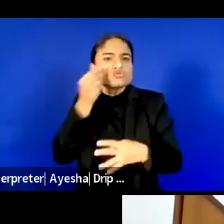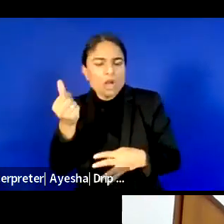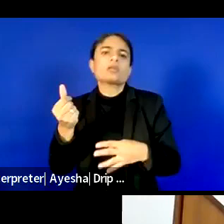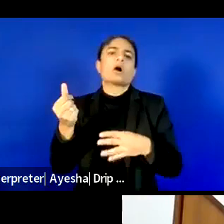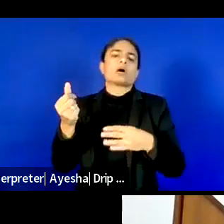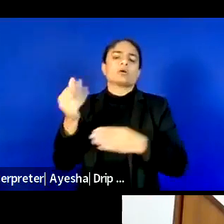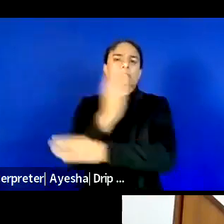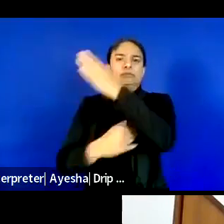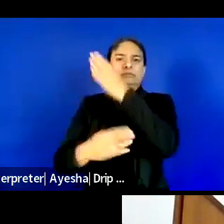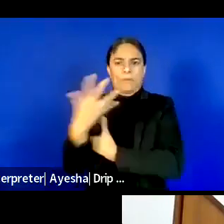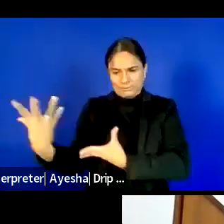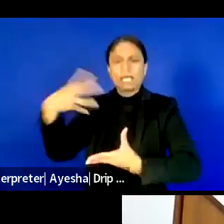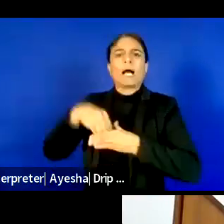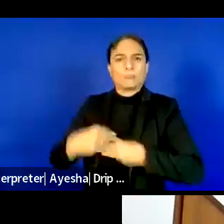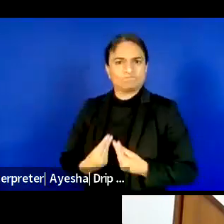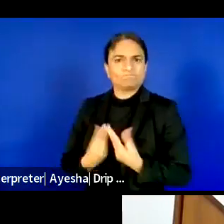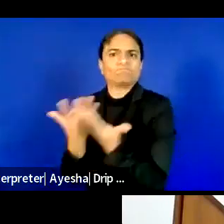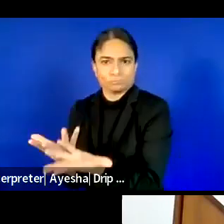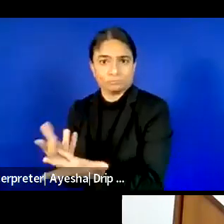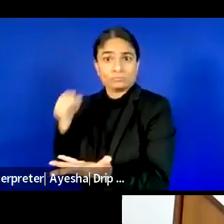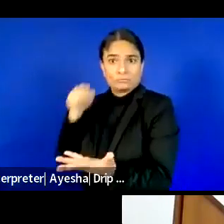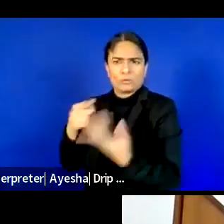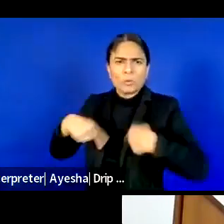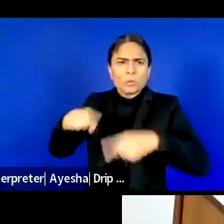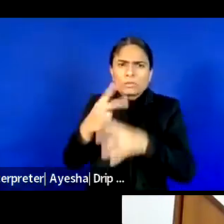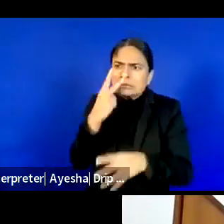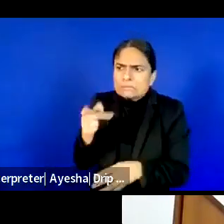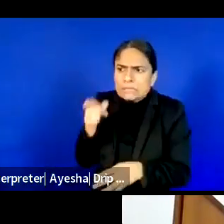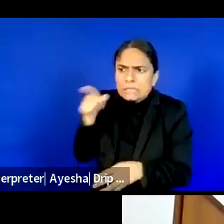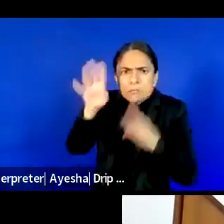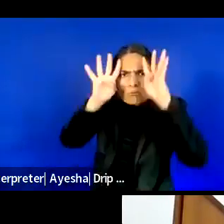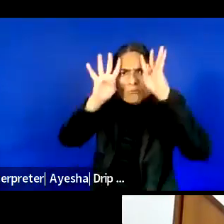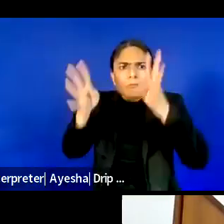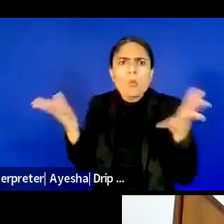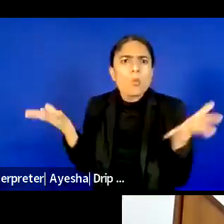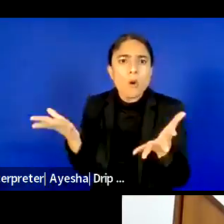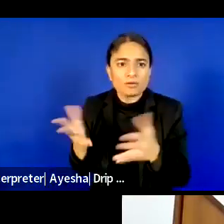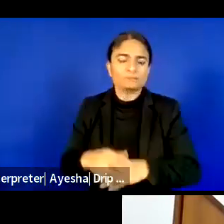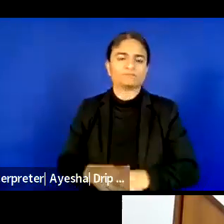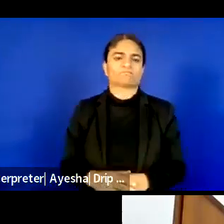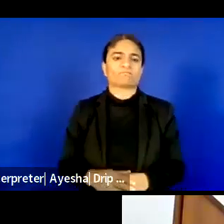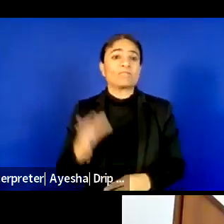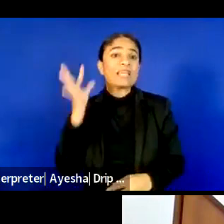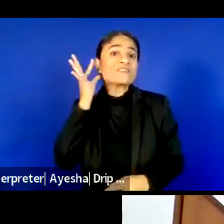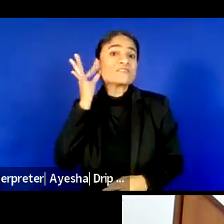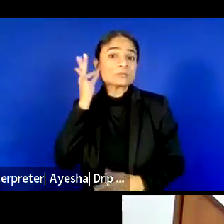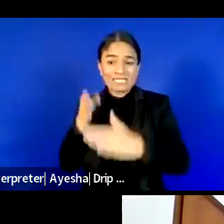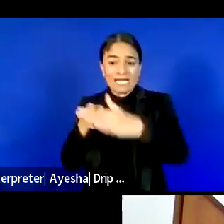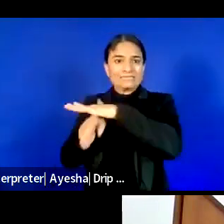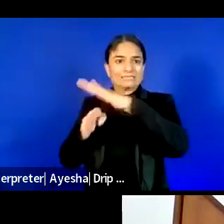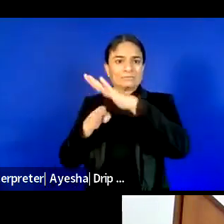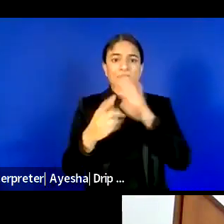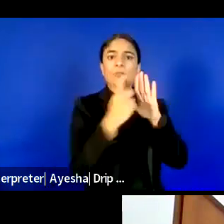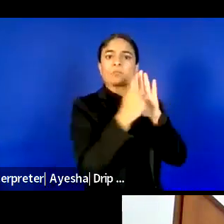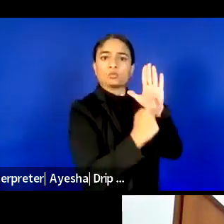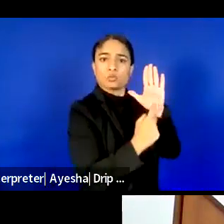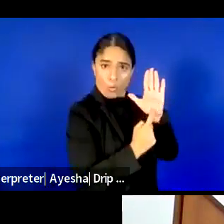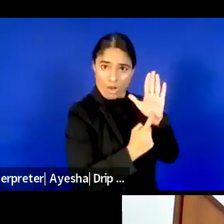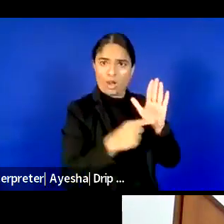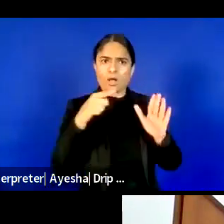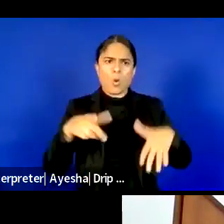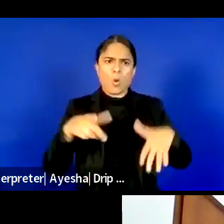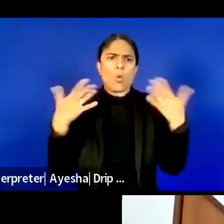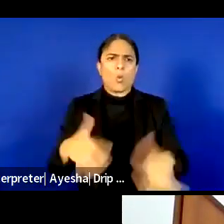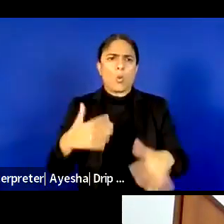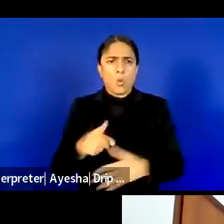Feminist Accessibility Protocol, a groundbreaking set of 13 commitments that ask feminist actors to take